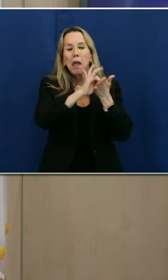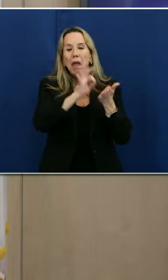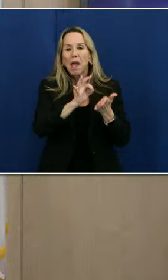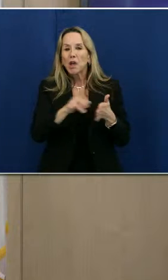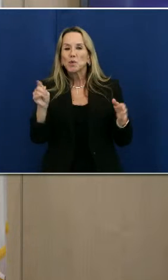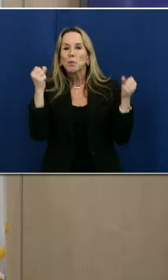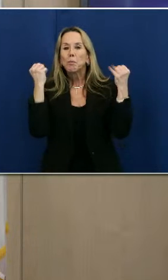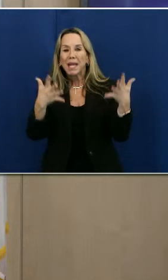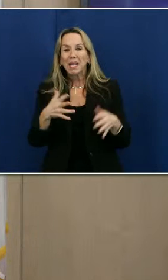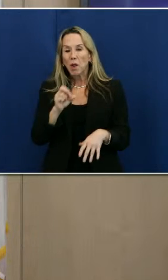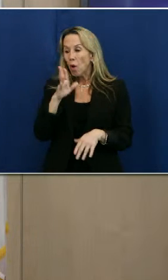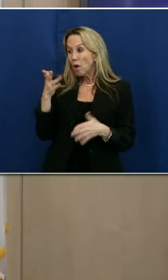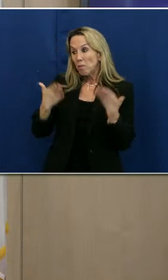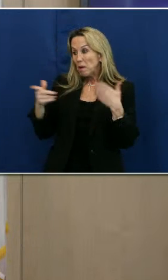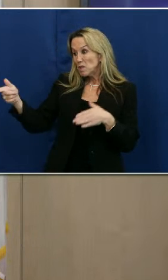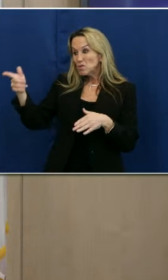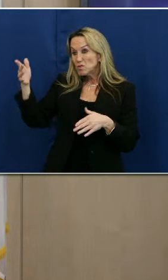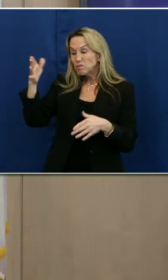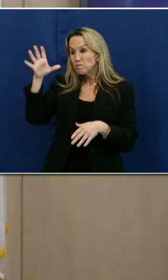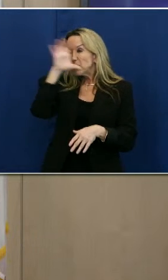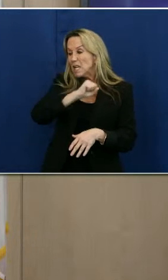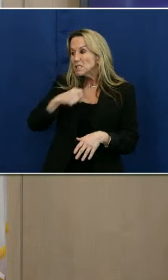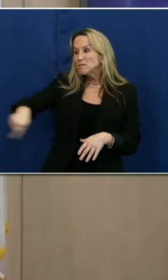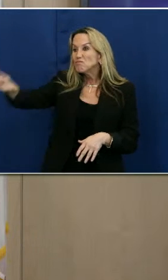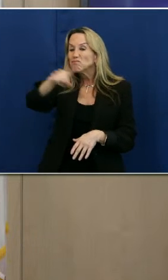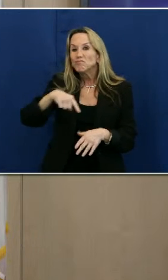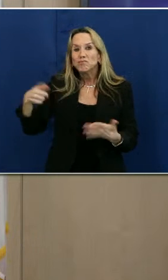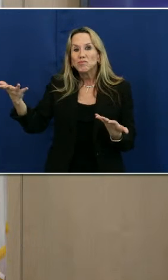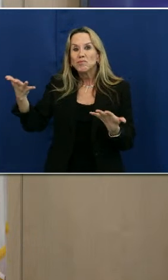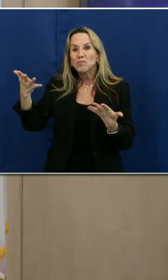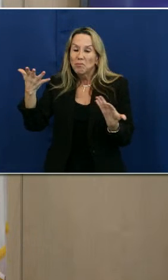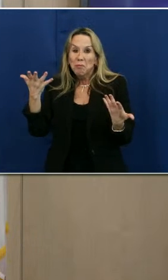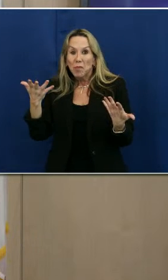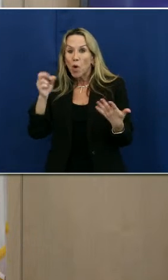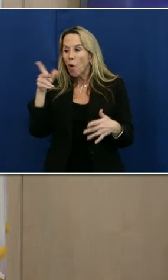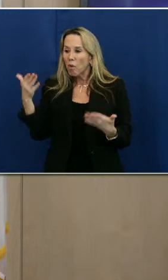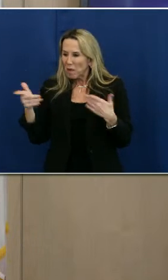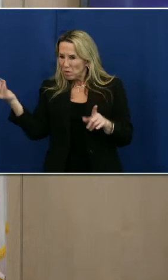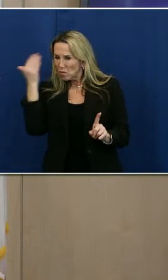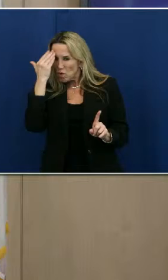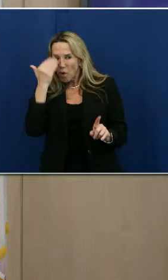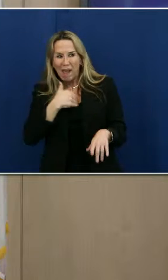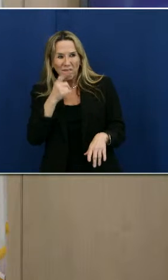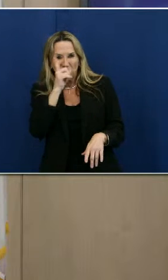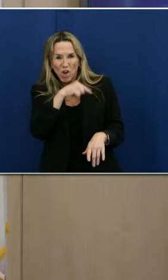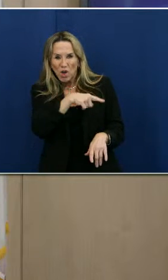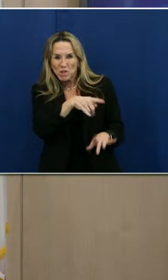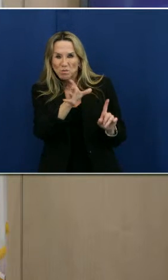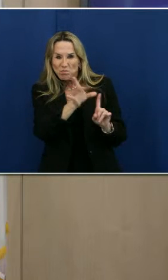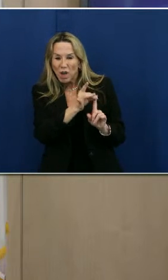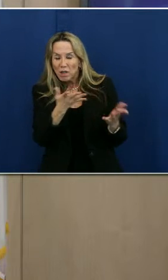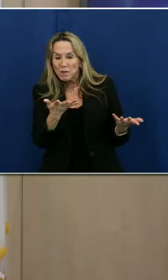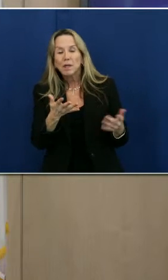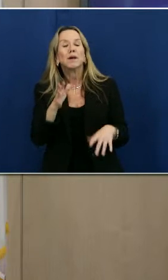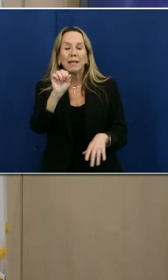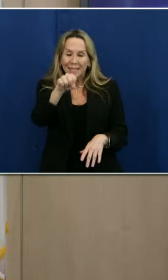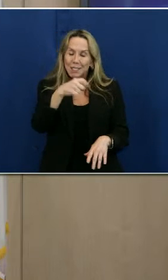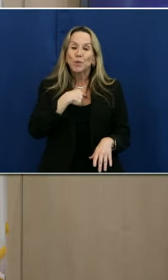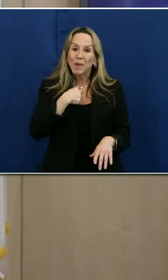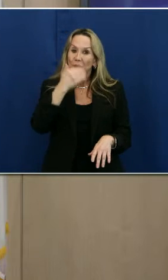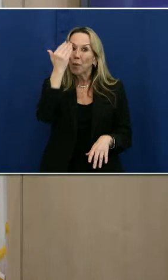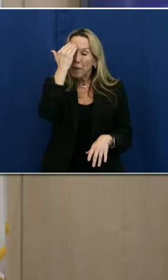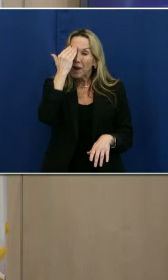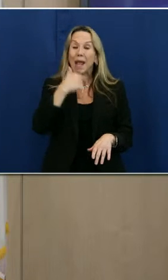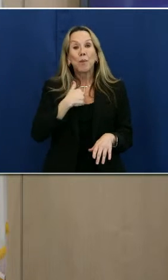being aware of the possibility of false positive tests. But I assure you that we are very aware of that and that we do